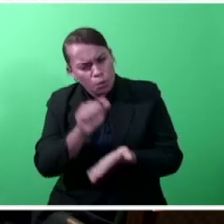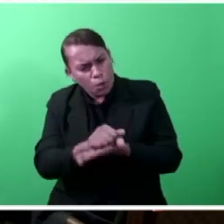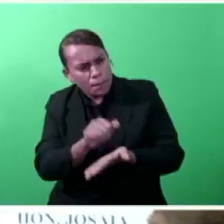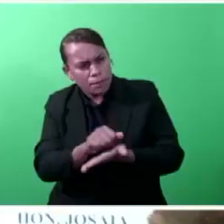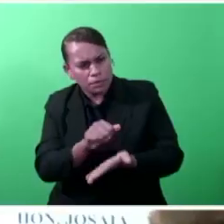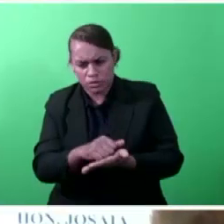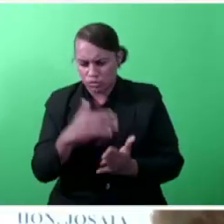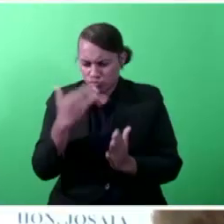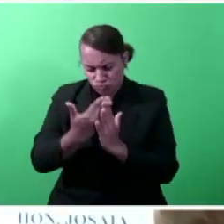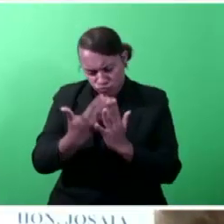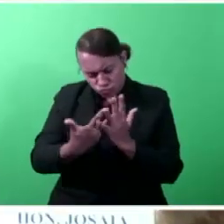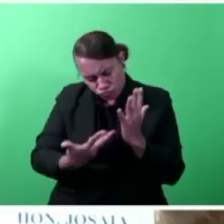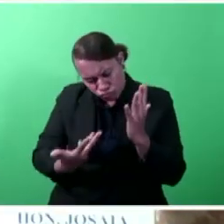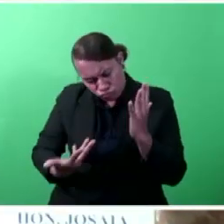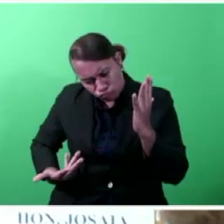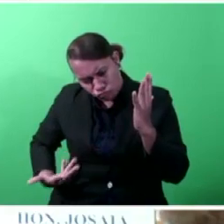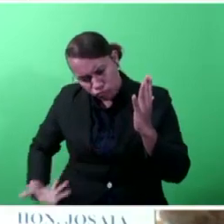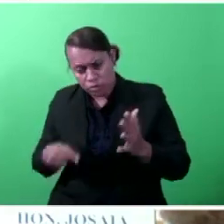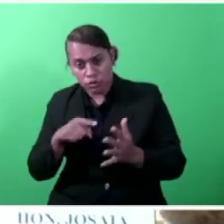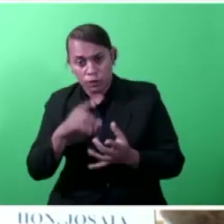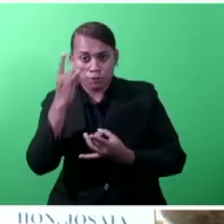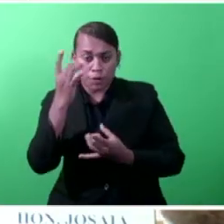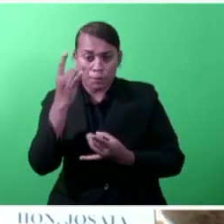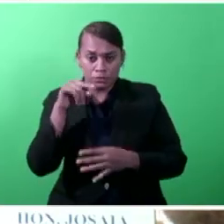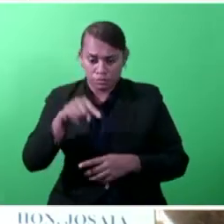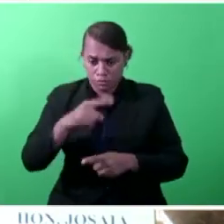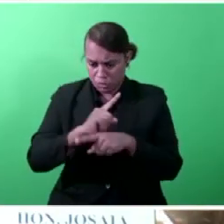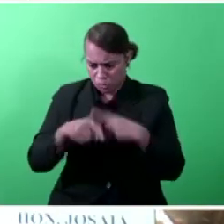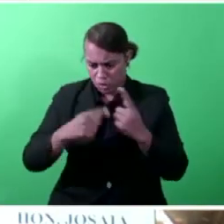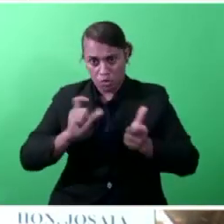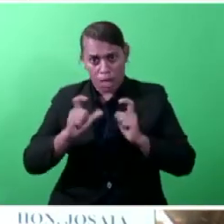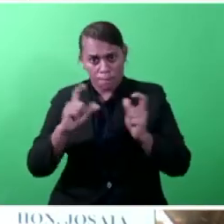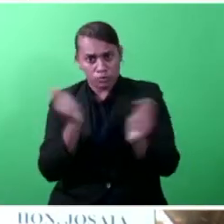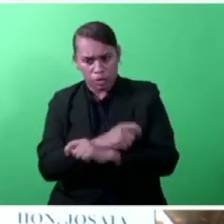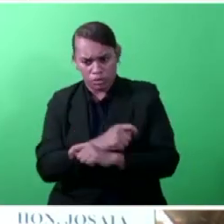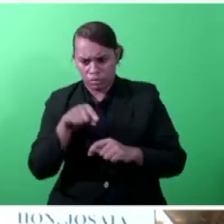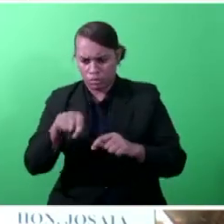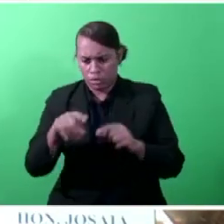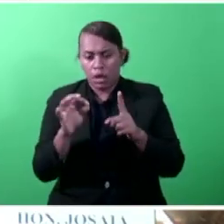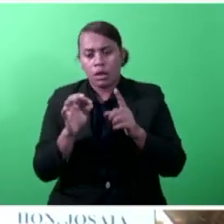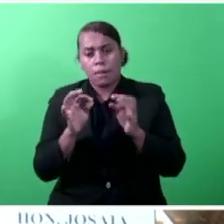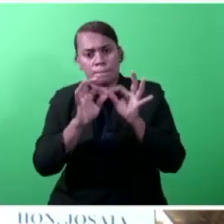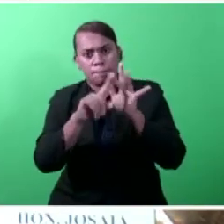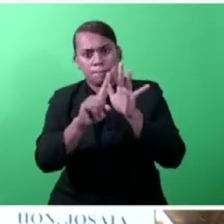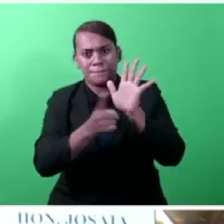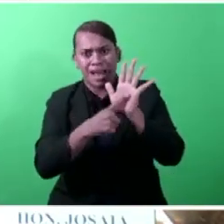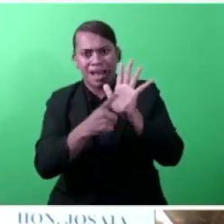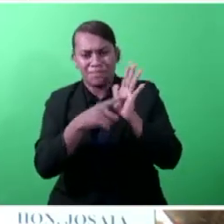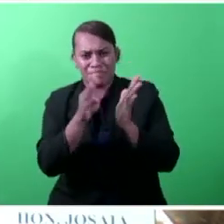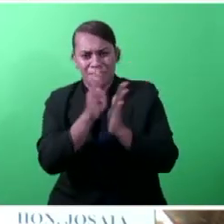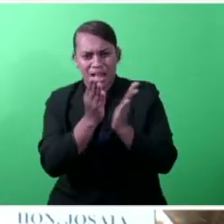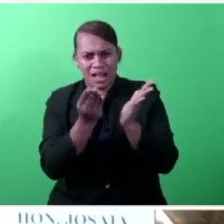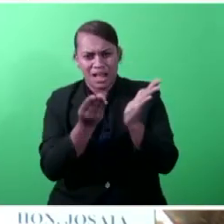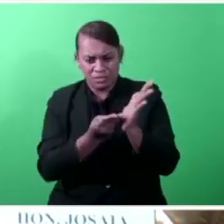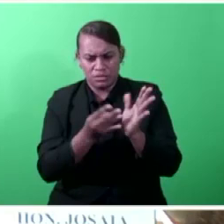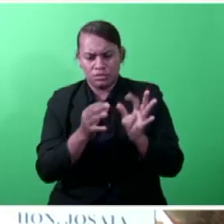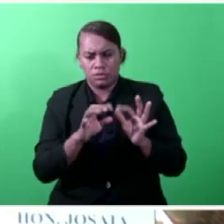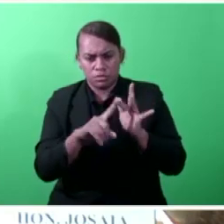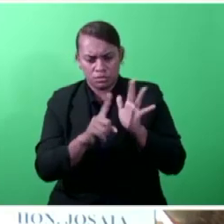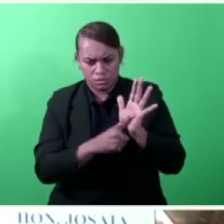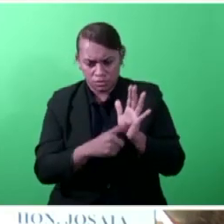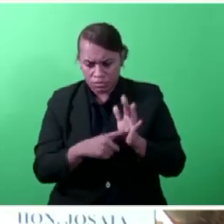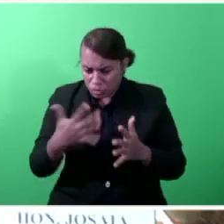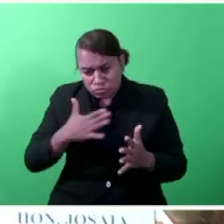information statement on the climate change bill and indeed some of the key provisions. But I'd like to thank the honourable member for this